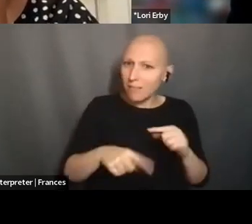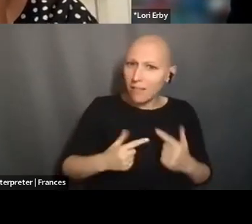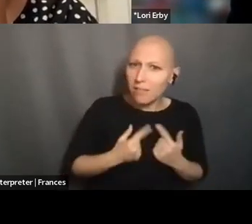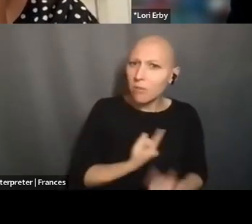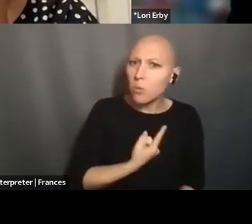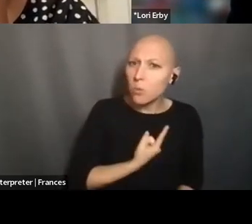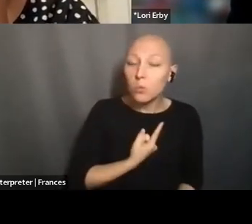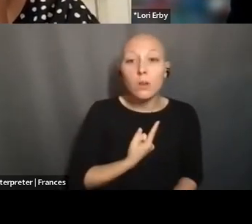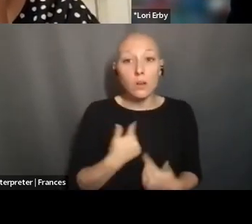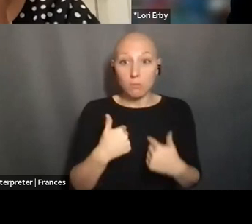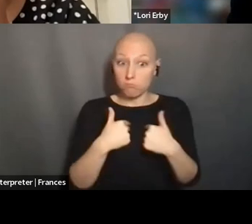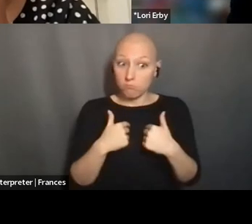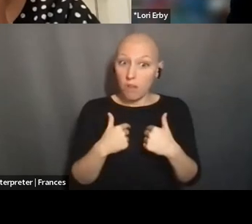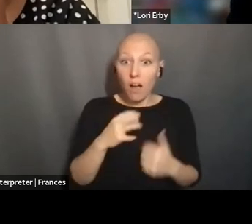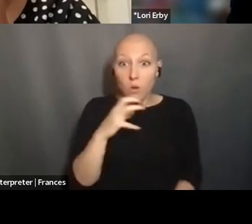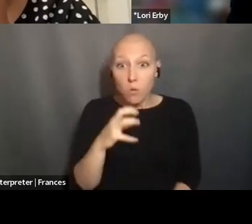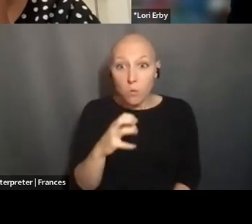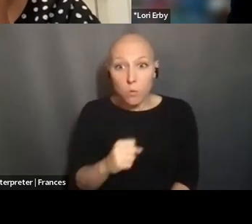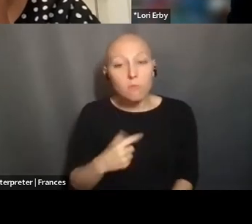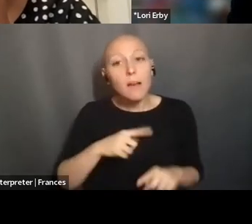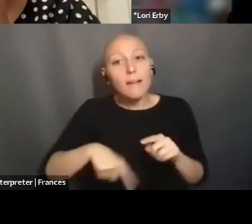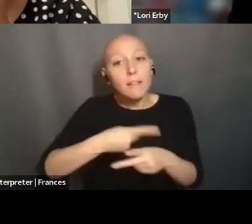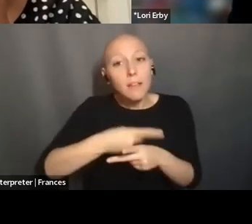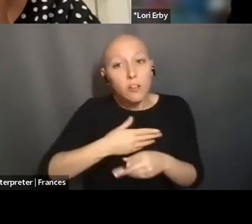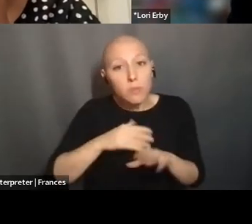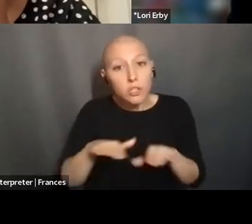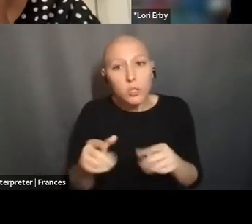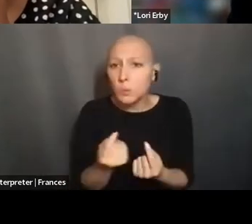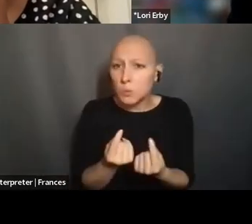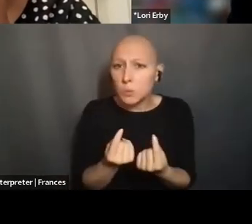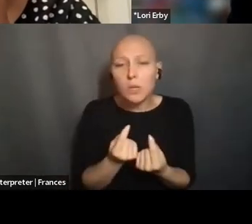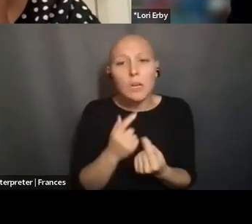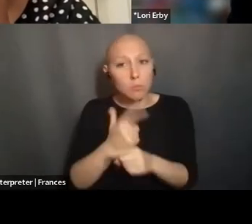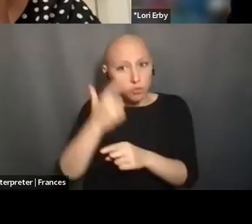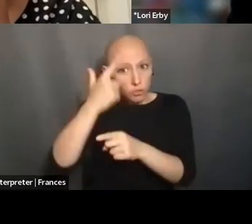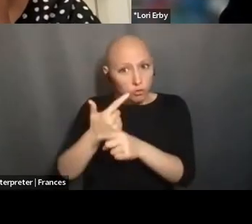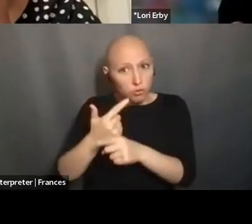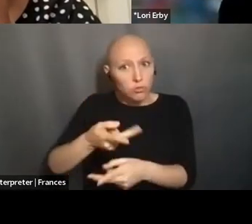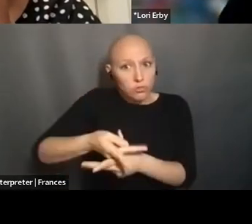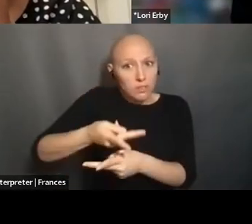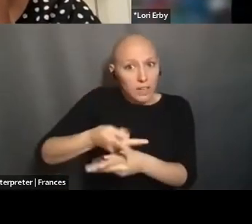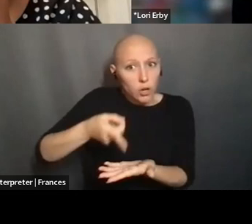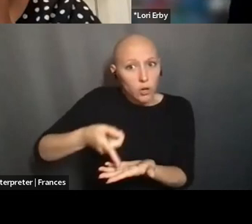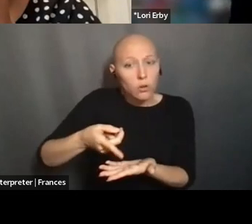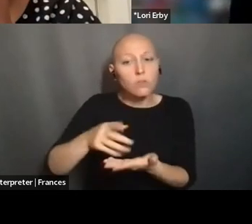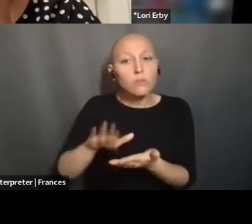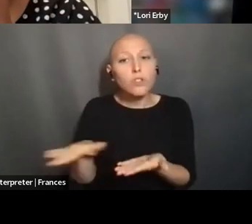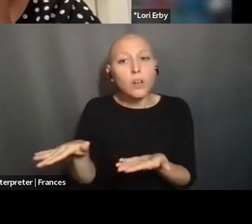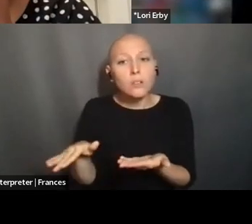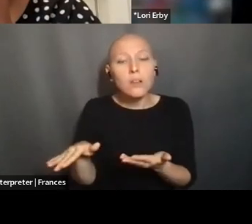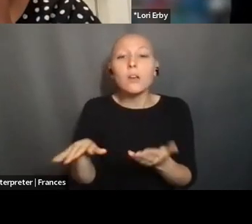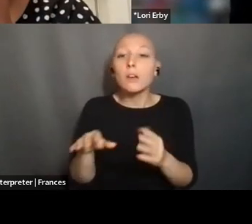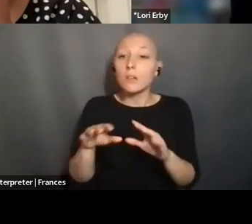I become old and I cannot care for my child? Will his siblings have to take care? So the societal, you know, it takes a